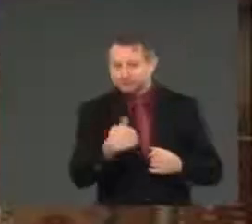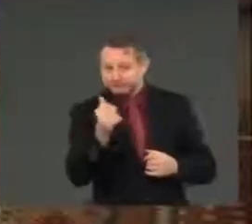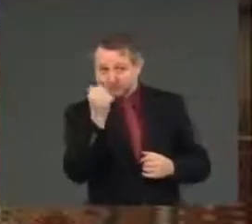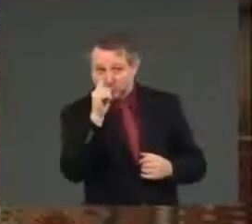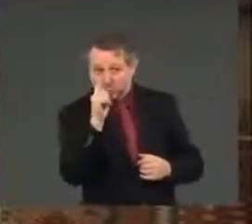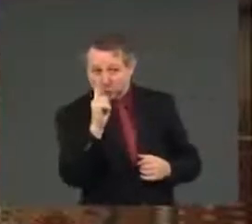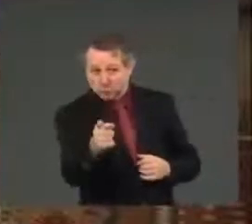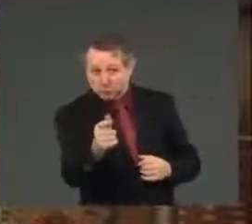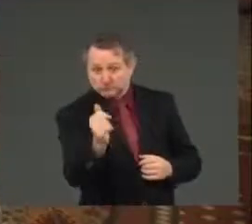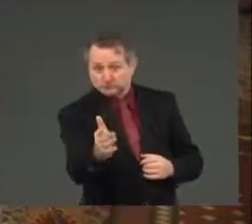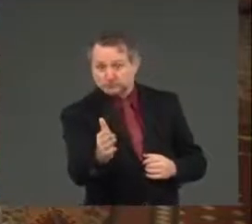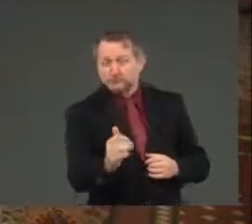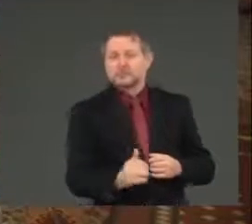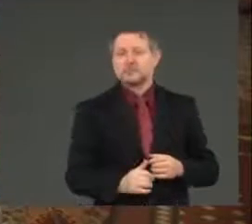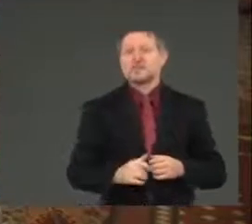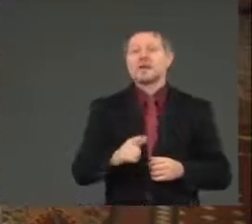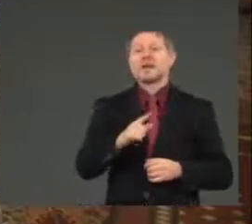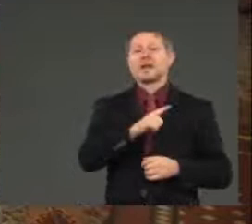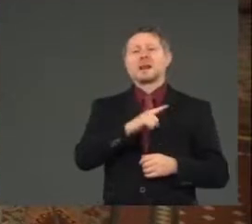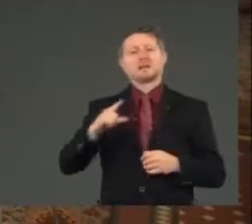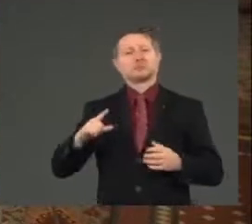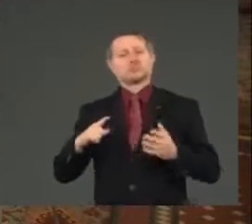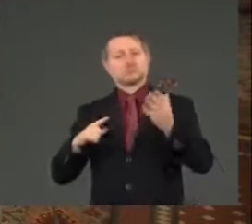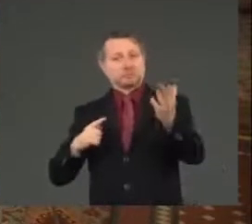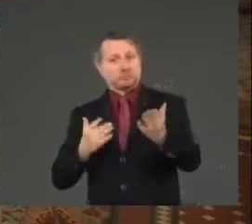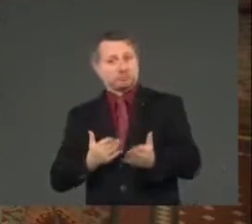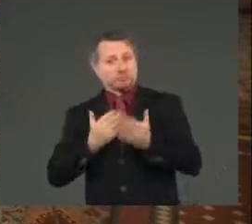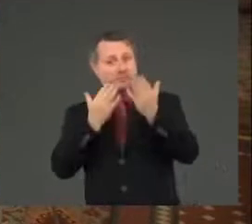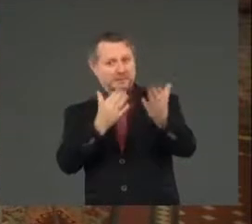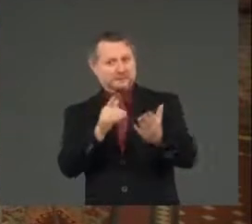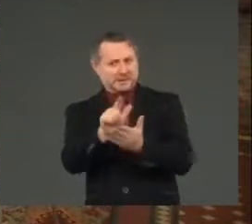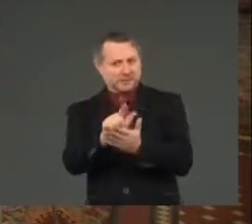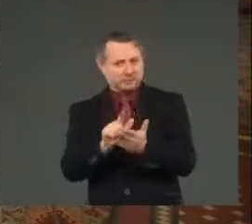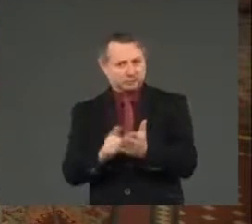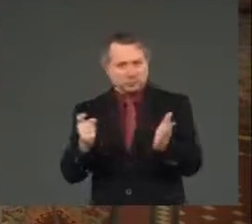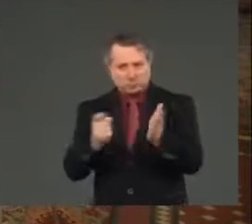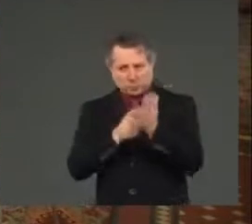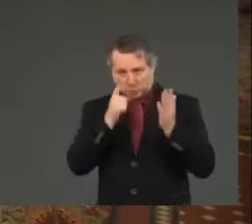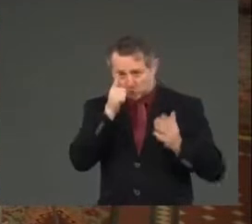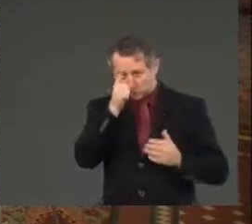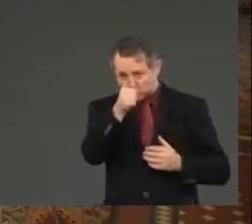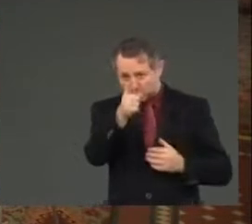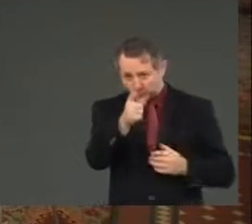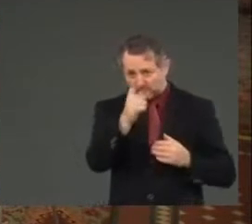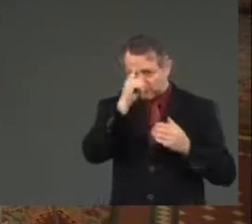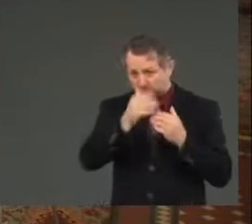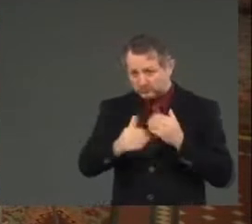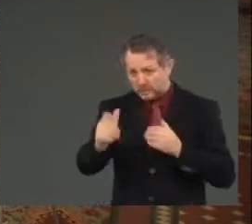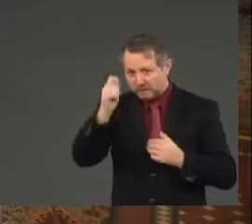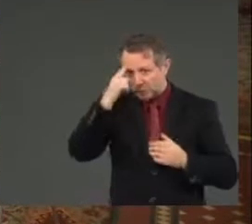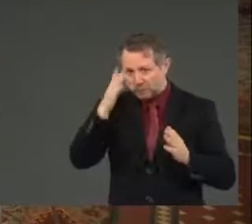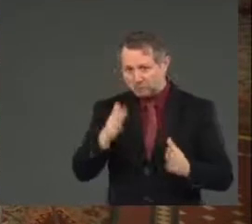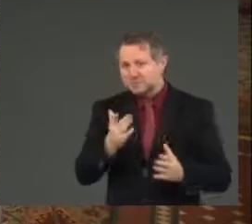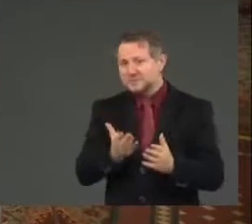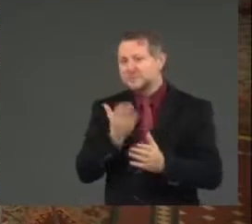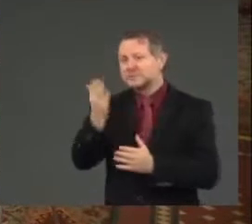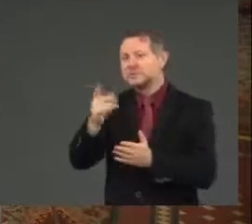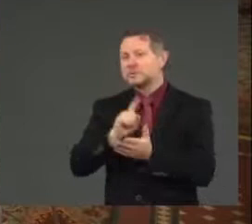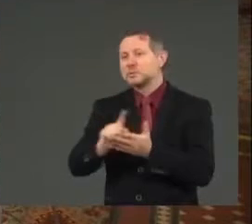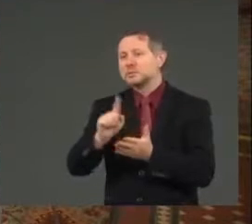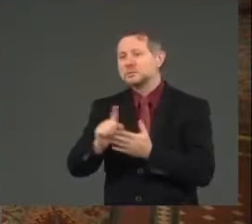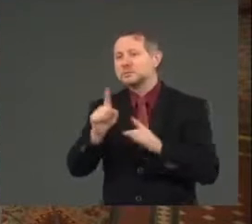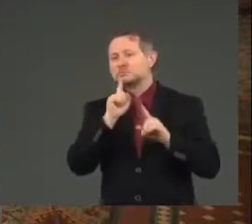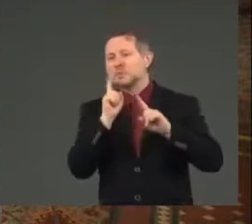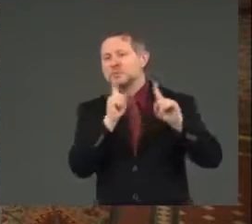Governor, so the legislature is proposing legislation that would require you or any future governor to submit a weekly report to the legislature during